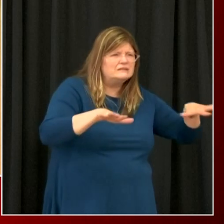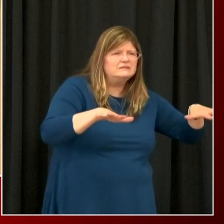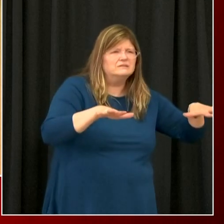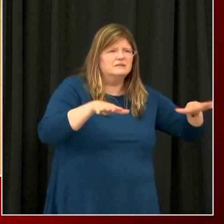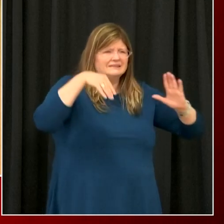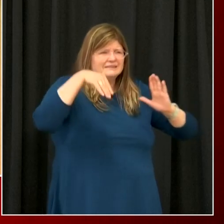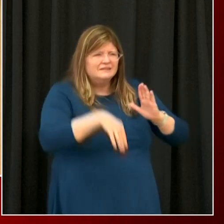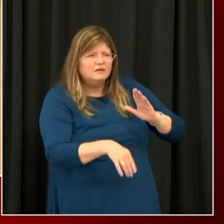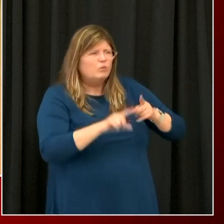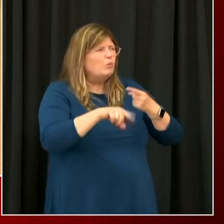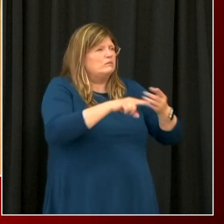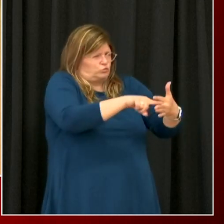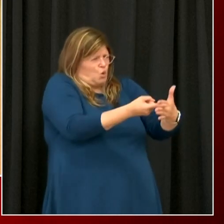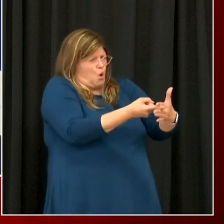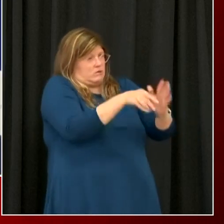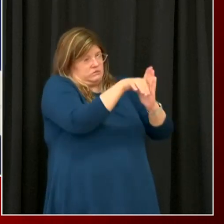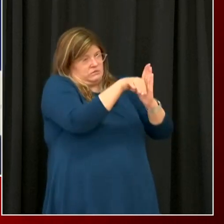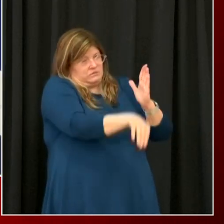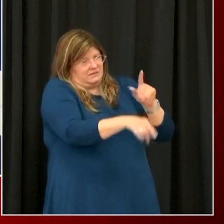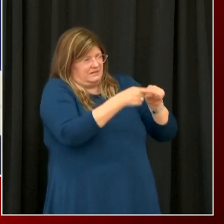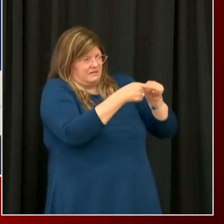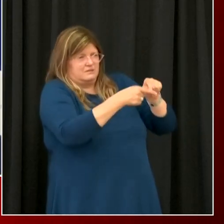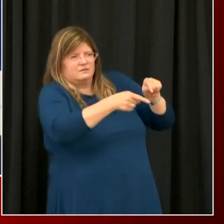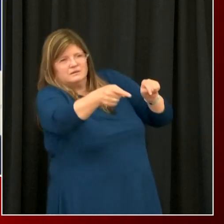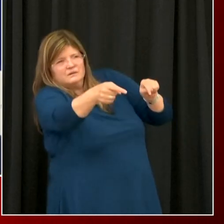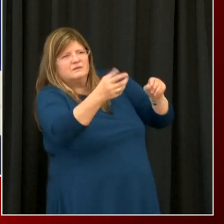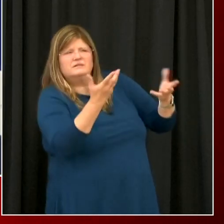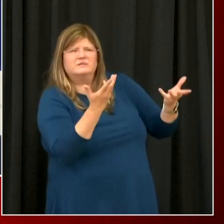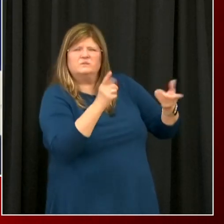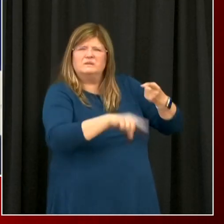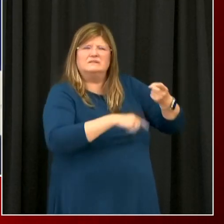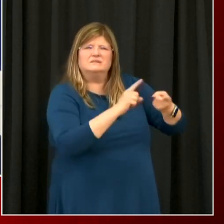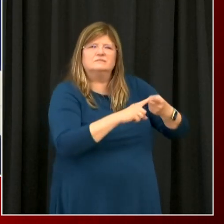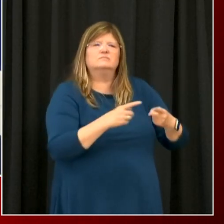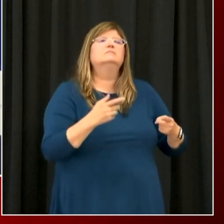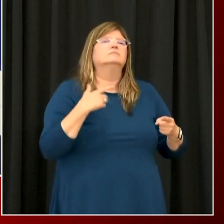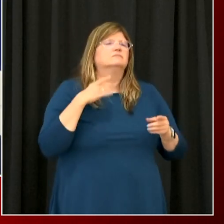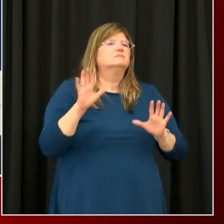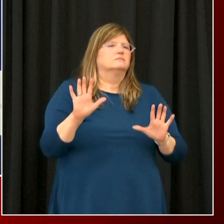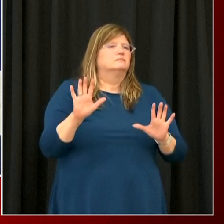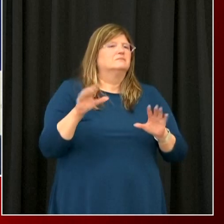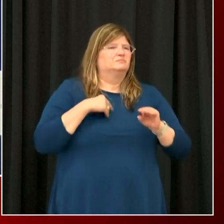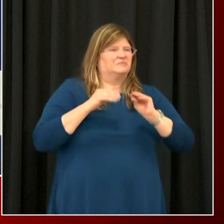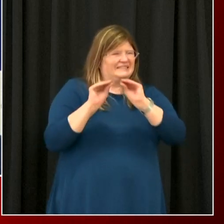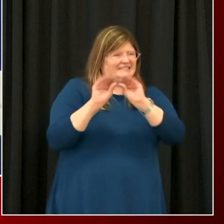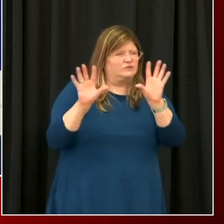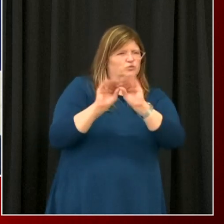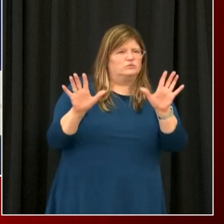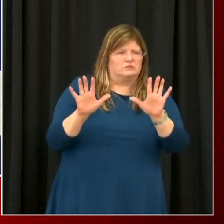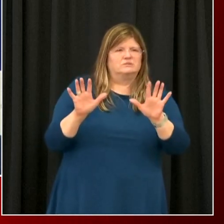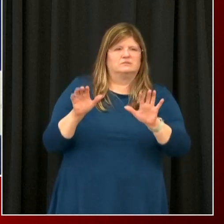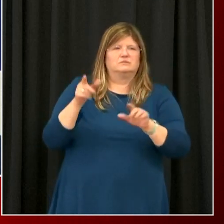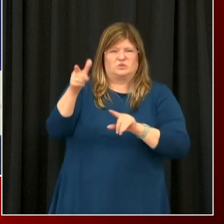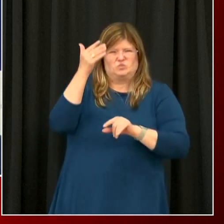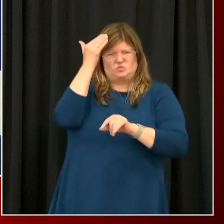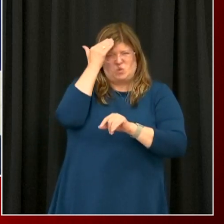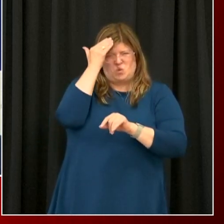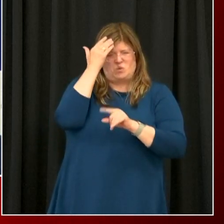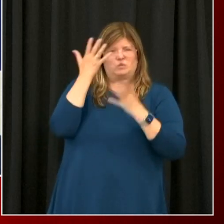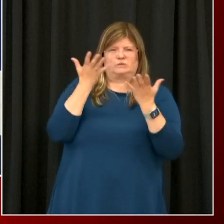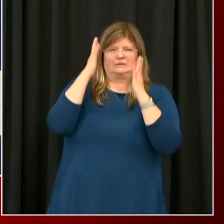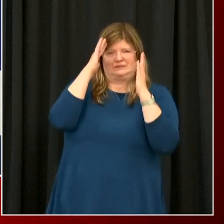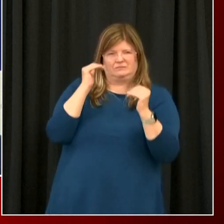on? So I want to make sure that I can make things very clear and manage expectations. We continue to